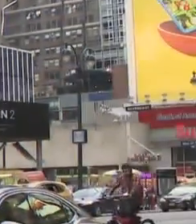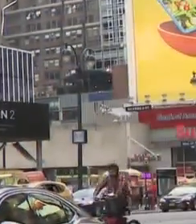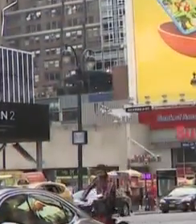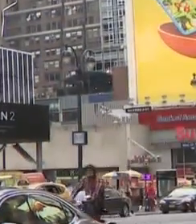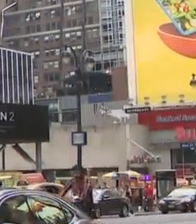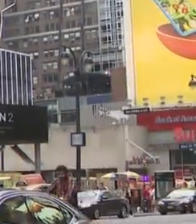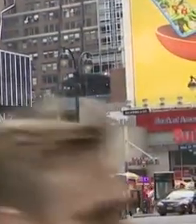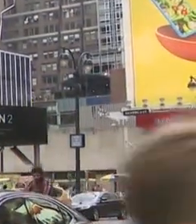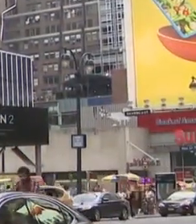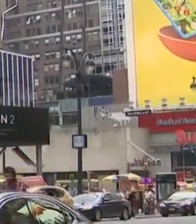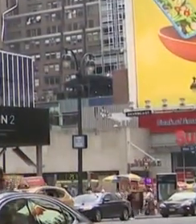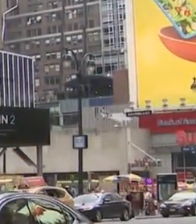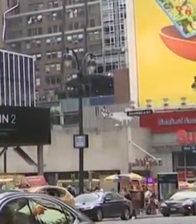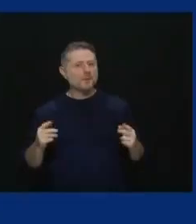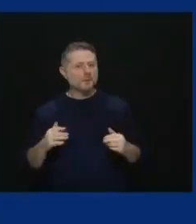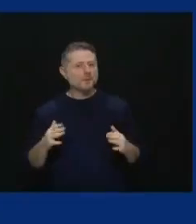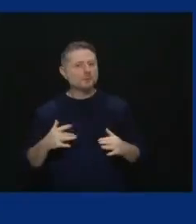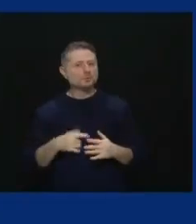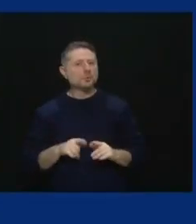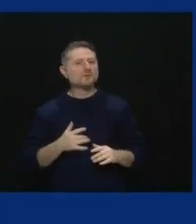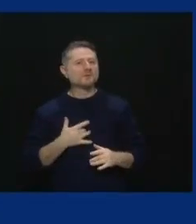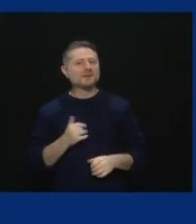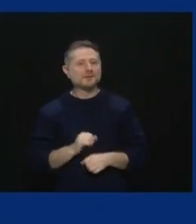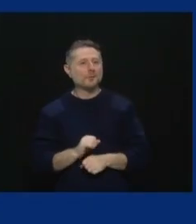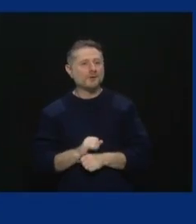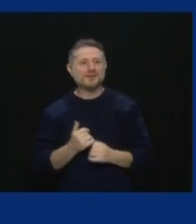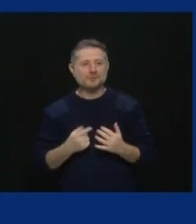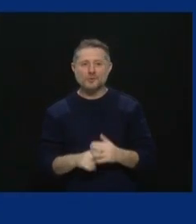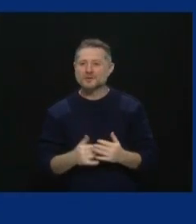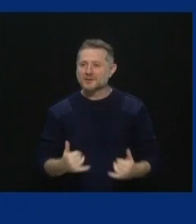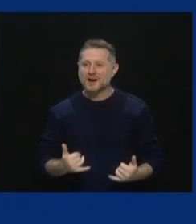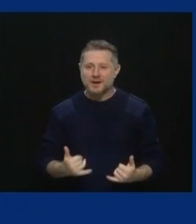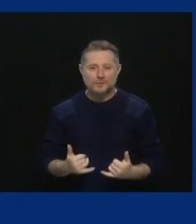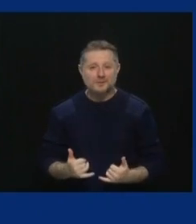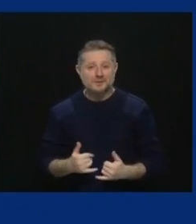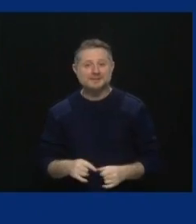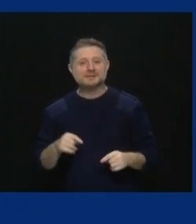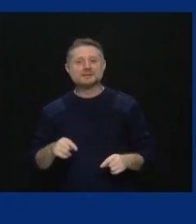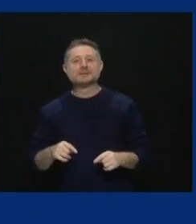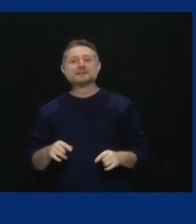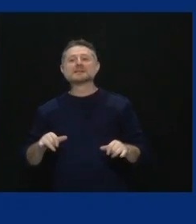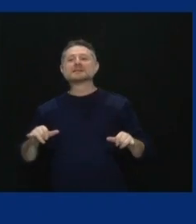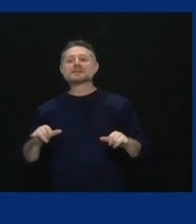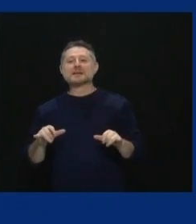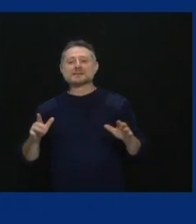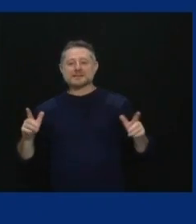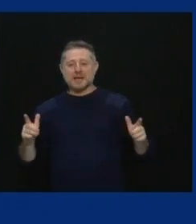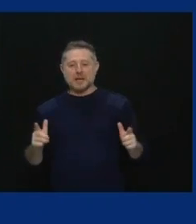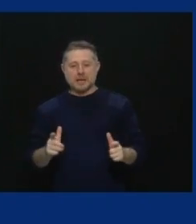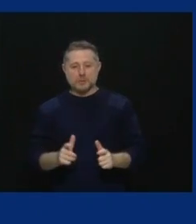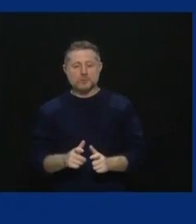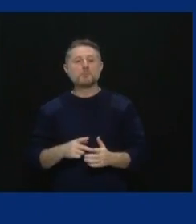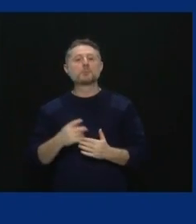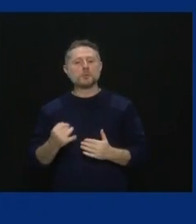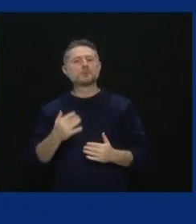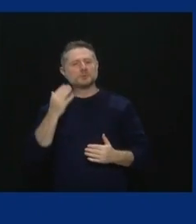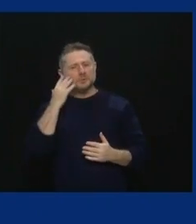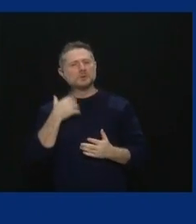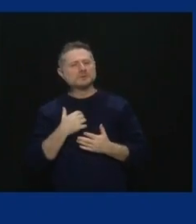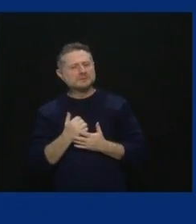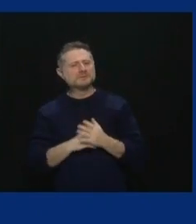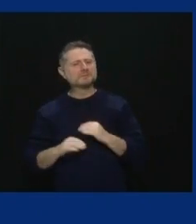is reducing the development size. This scaled-down project will still generate billions of dollars for us in new revenue